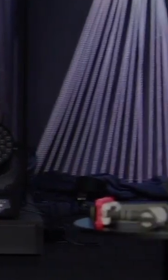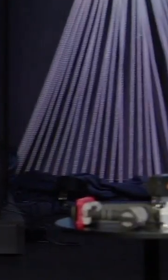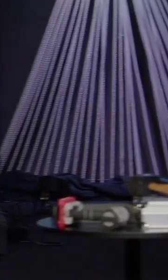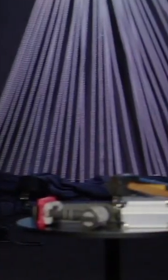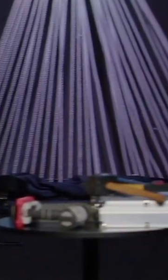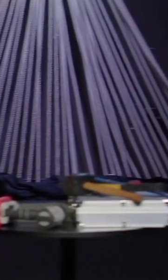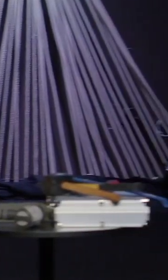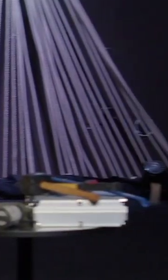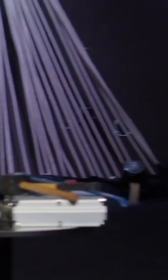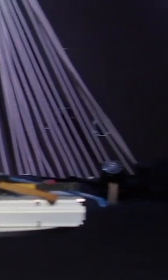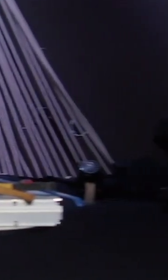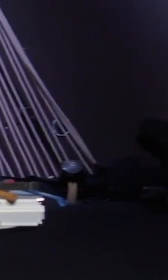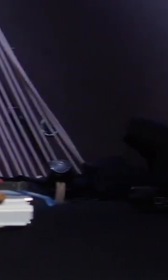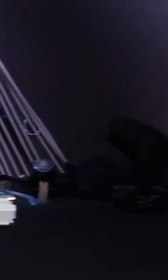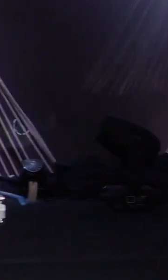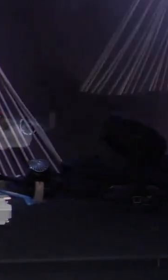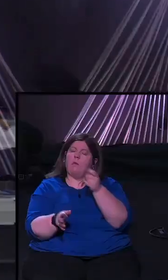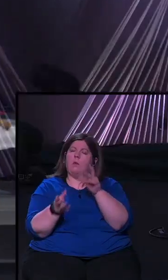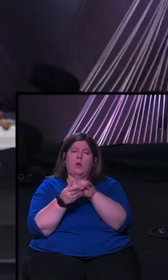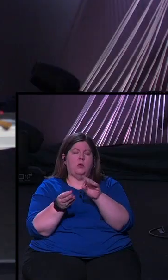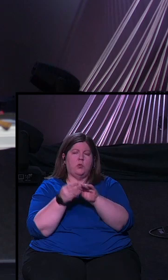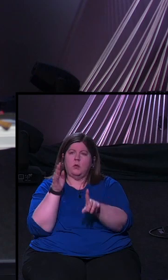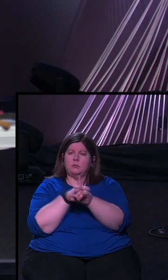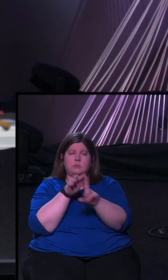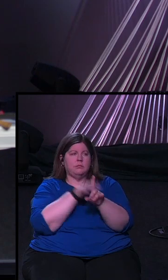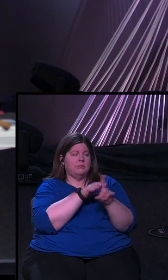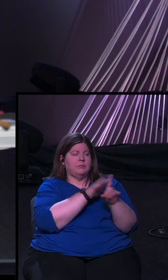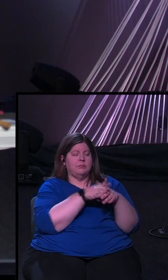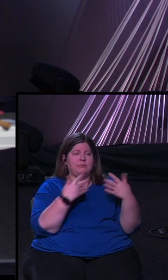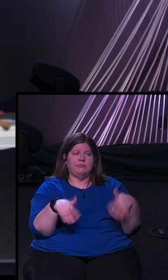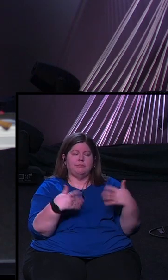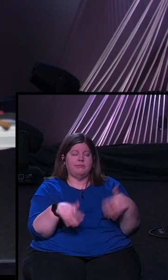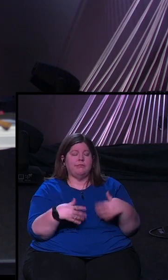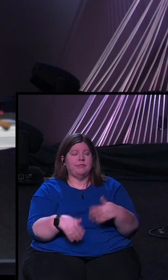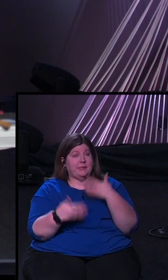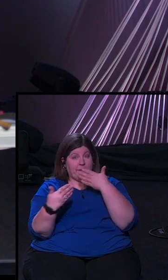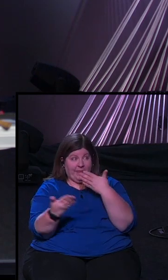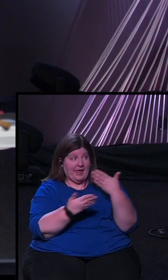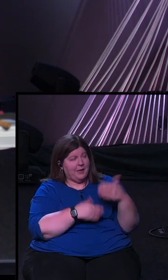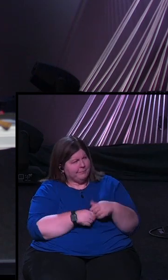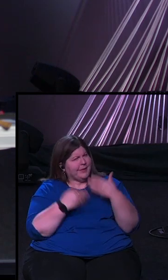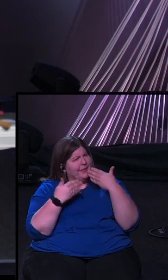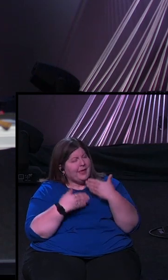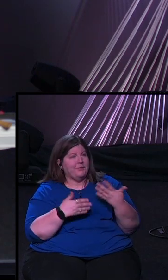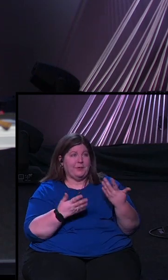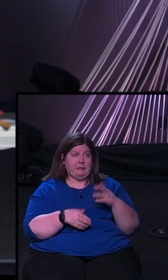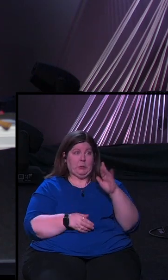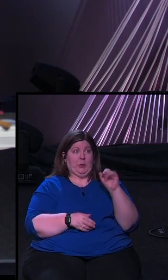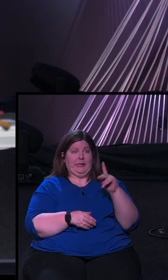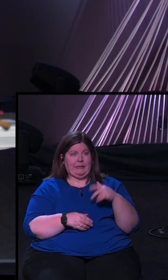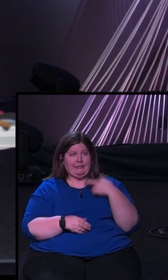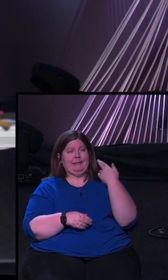months that we've been doing this, some of the coolest stories in our church have come out of these times. So thank you. I just want to say thanks for taking a risk, but also thanks for